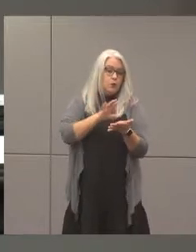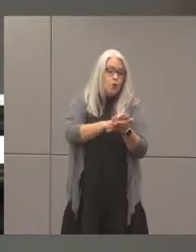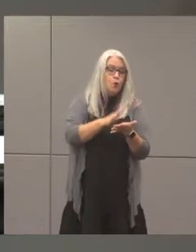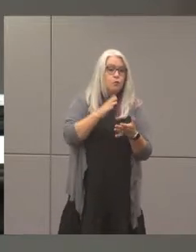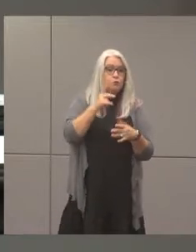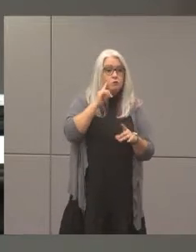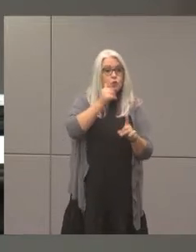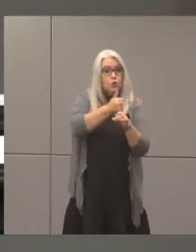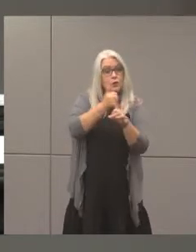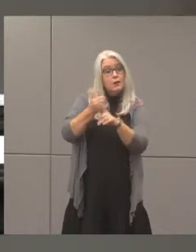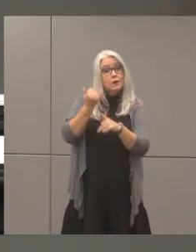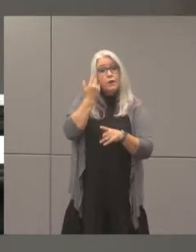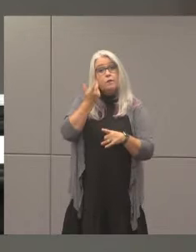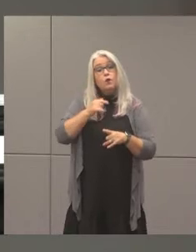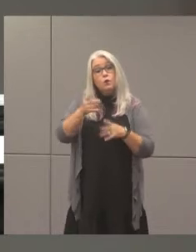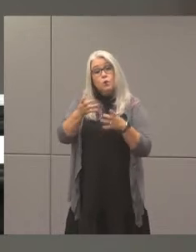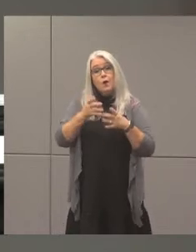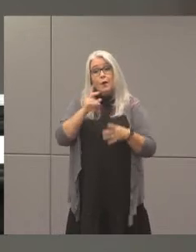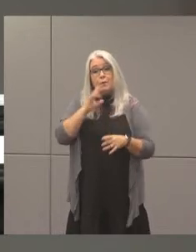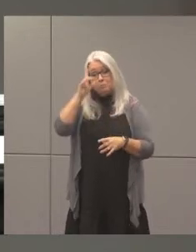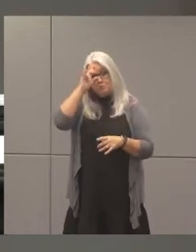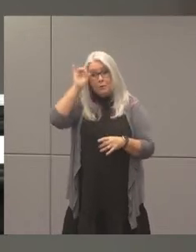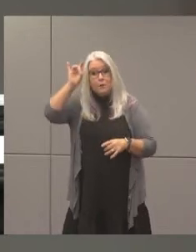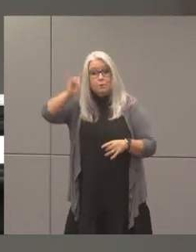that, in case you guys want input.